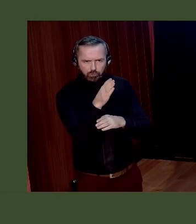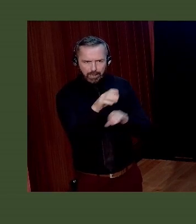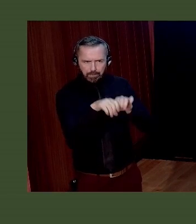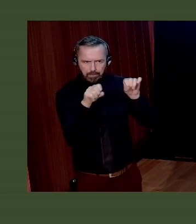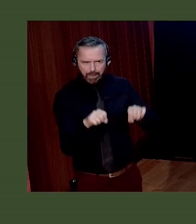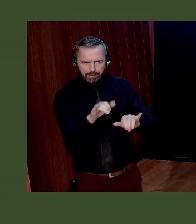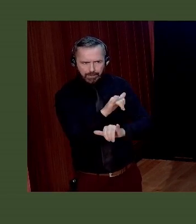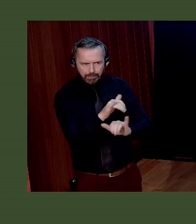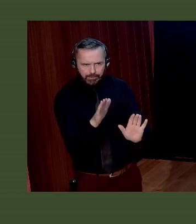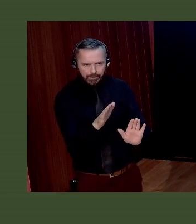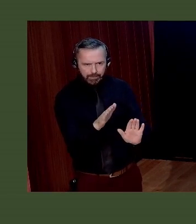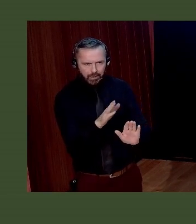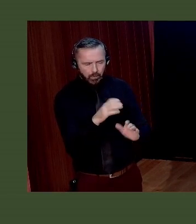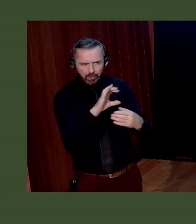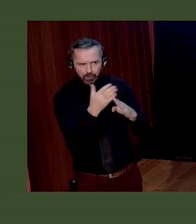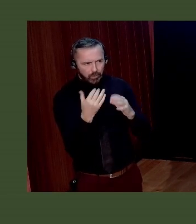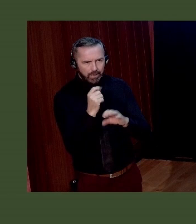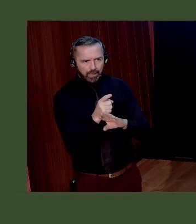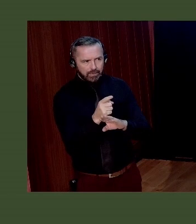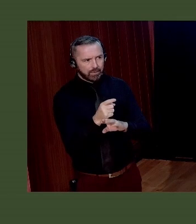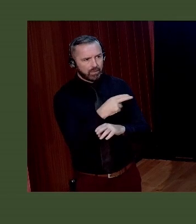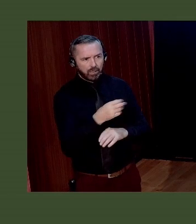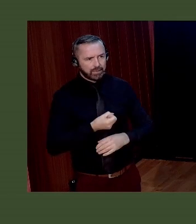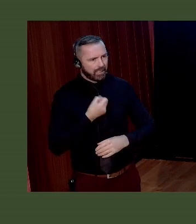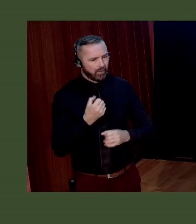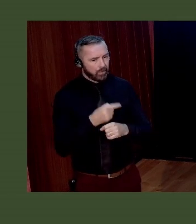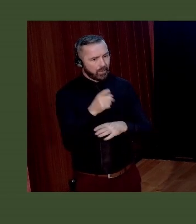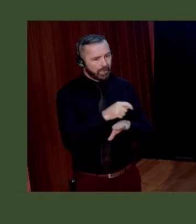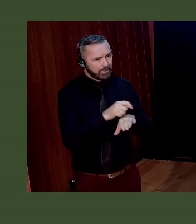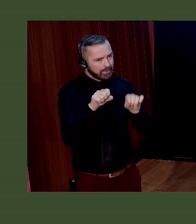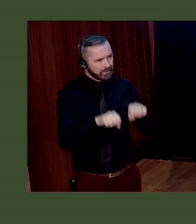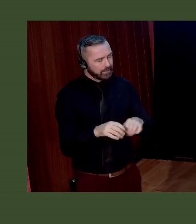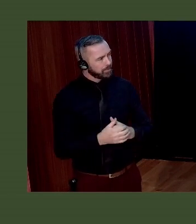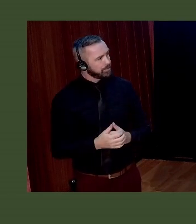as a result, it is very difficult to satisfactorily describe that teaching methodology.